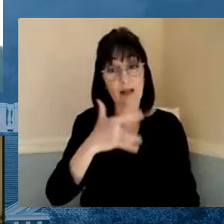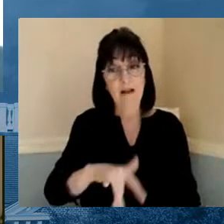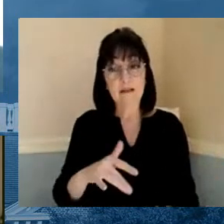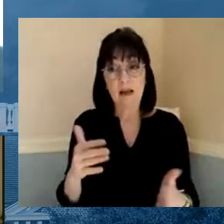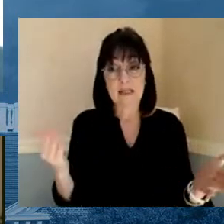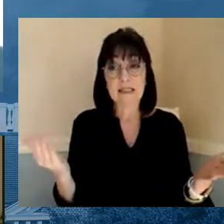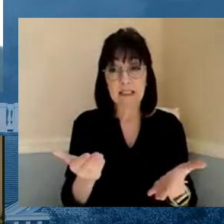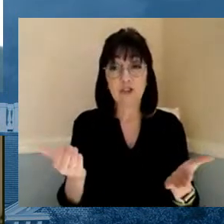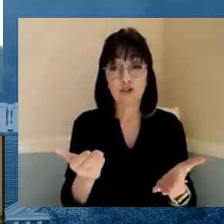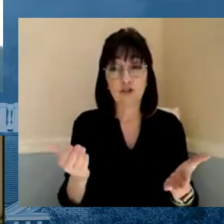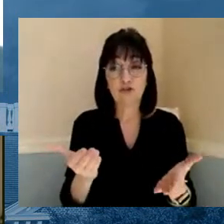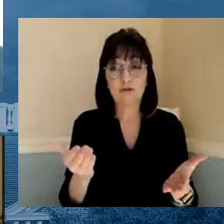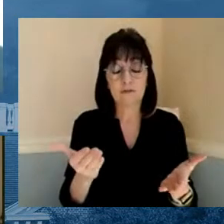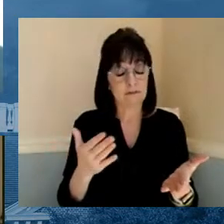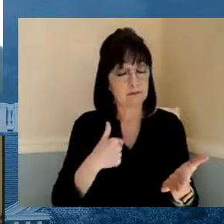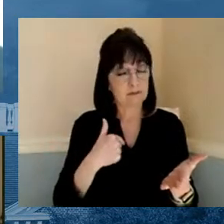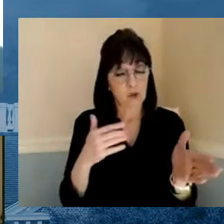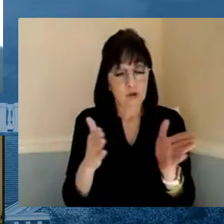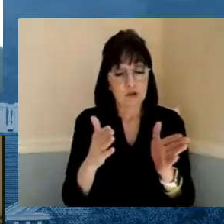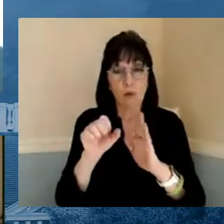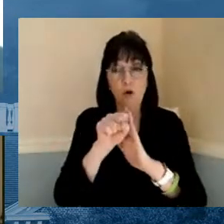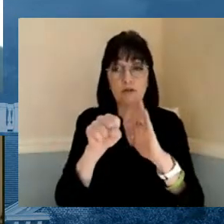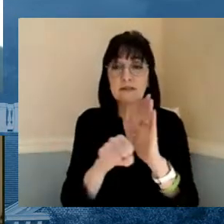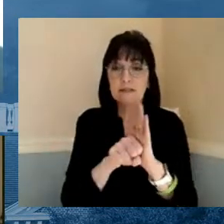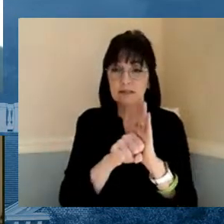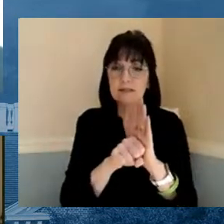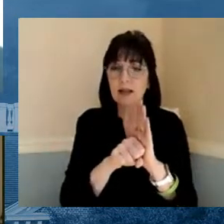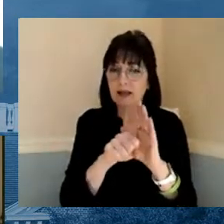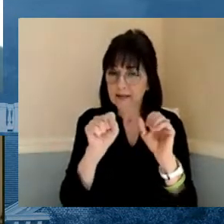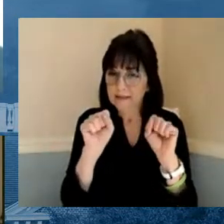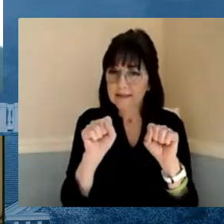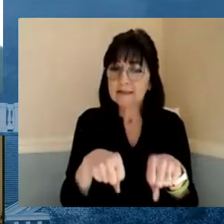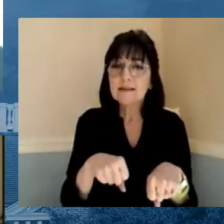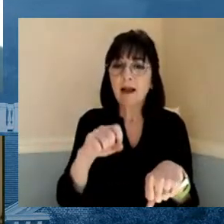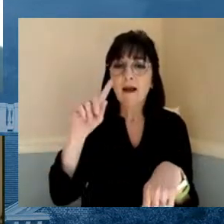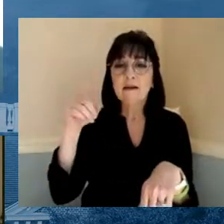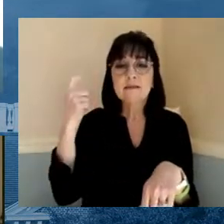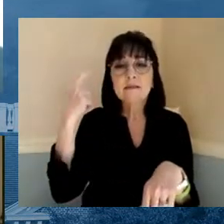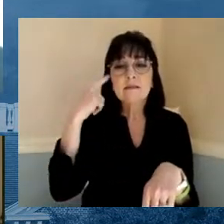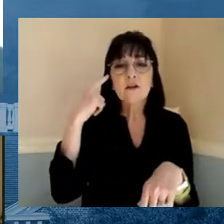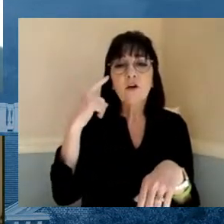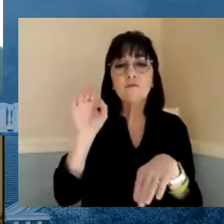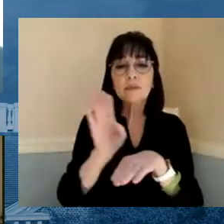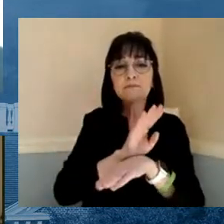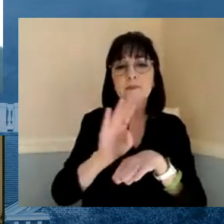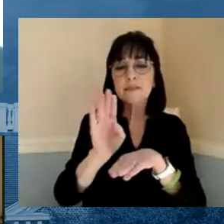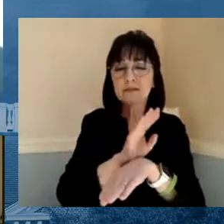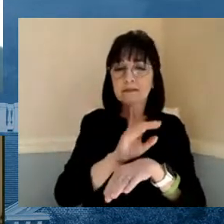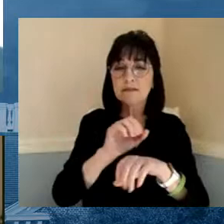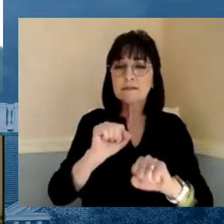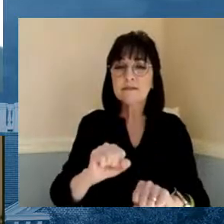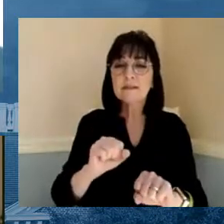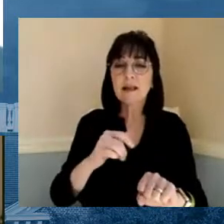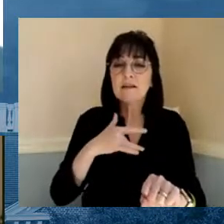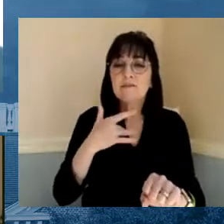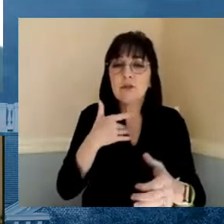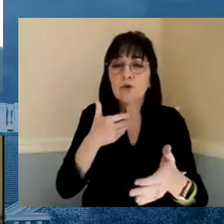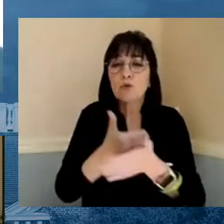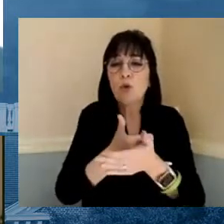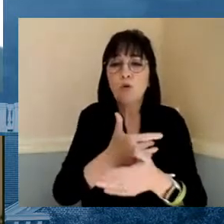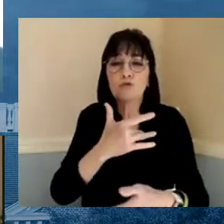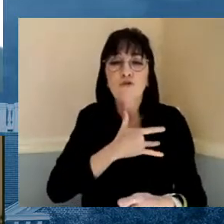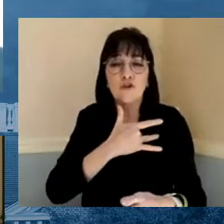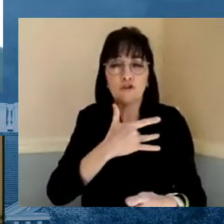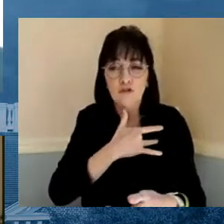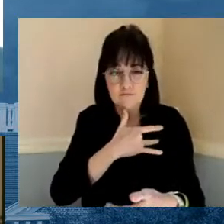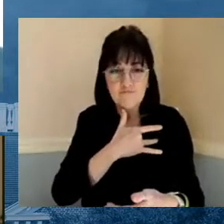as you say, that we can do our business, do government business that way, and really make it personal. I think